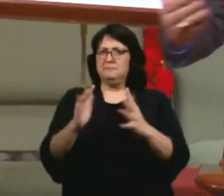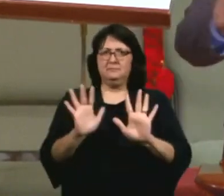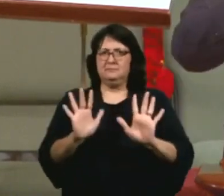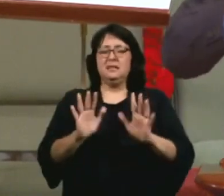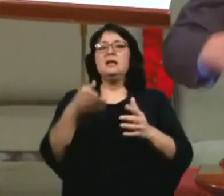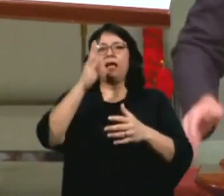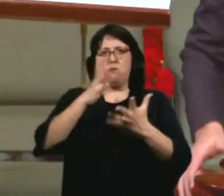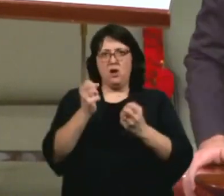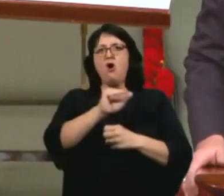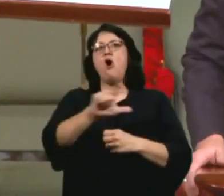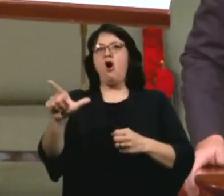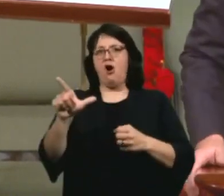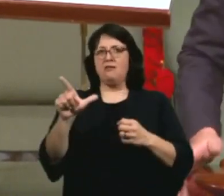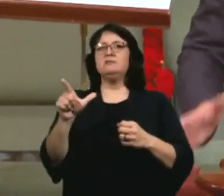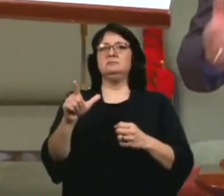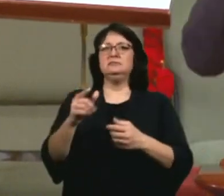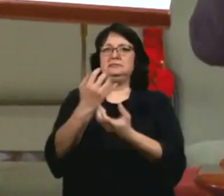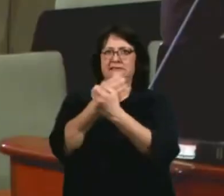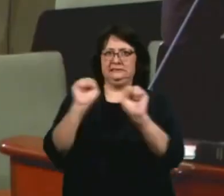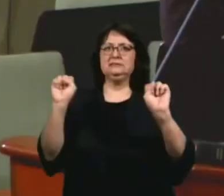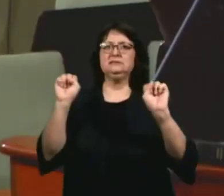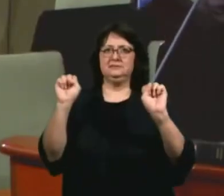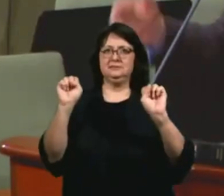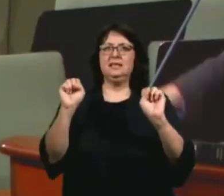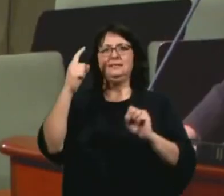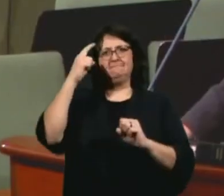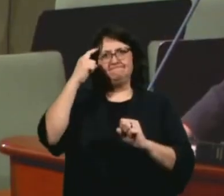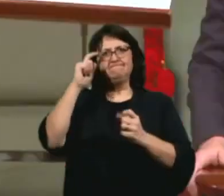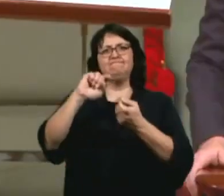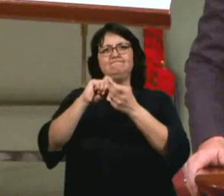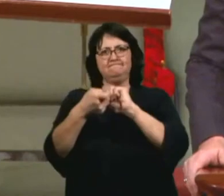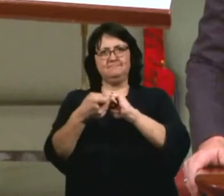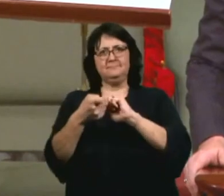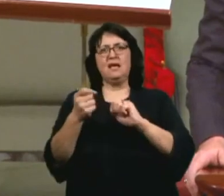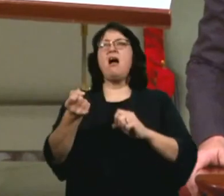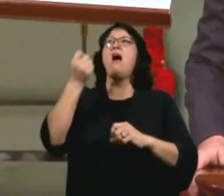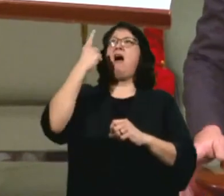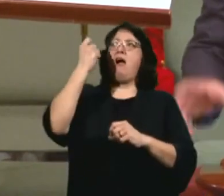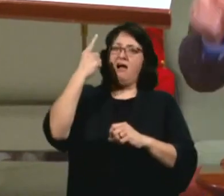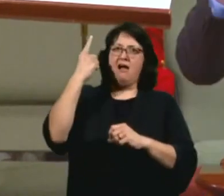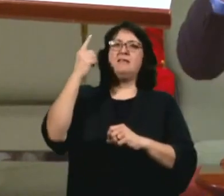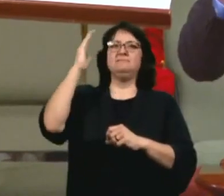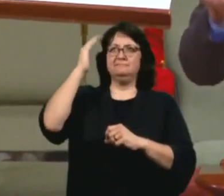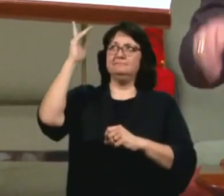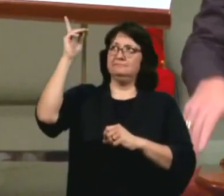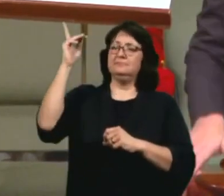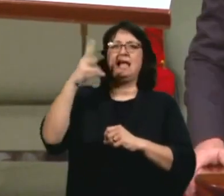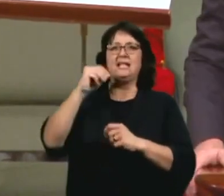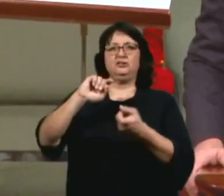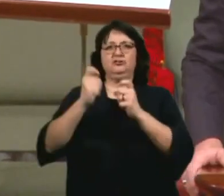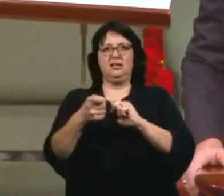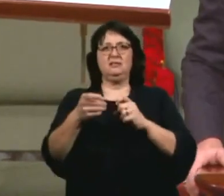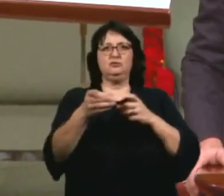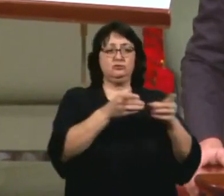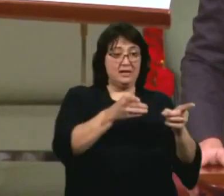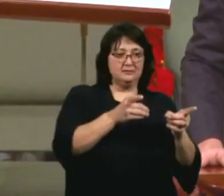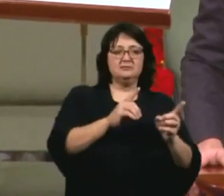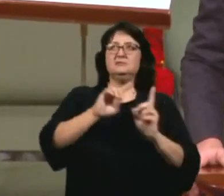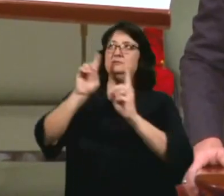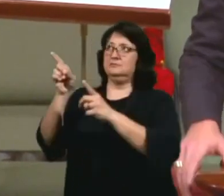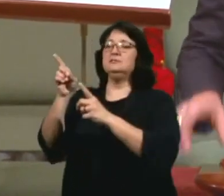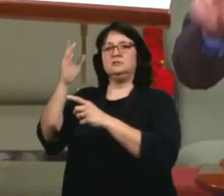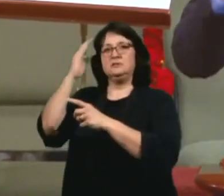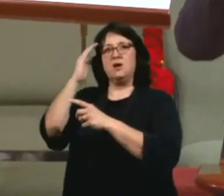all would come to repentance, a change of mind, a change of understanding, a change of direction regarding eternal